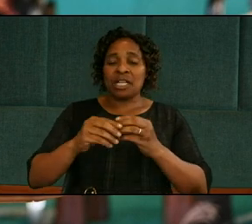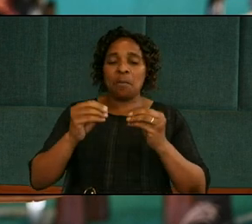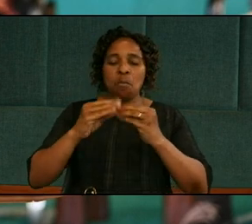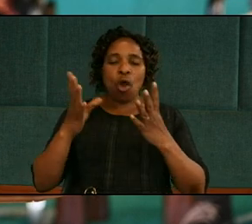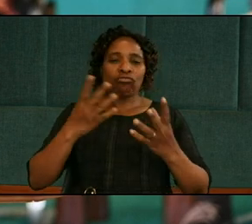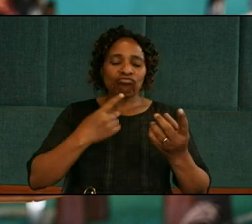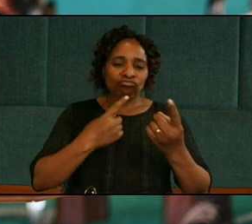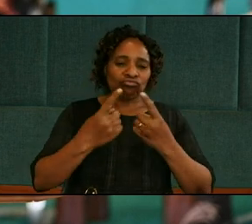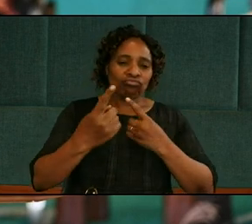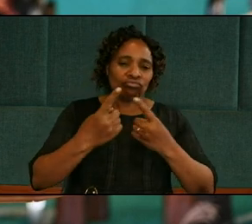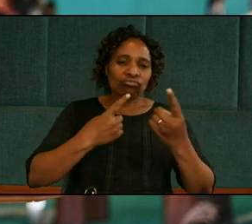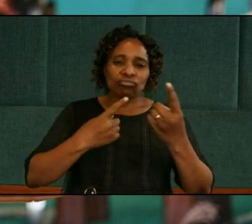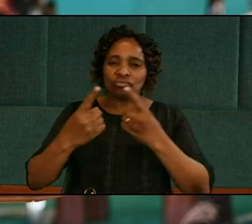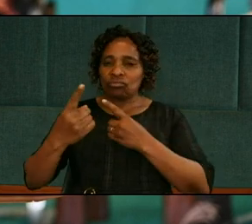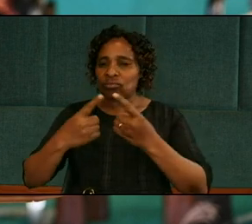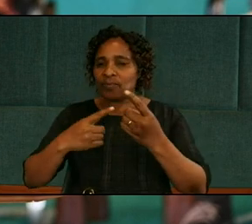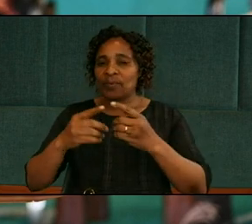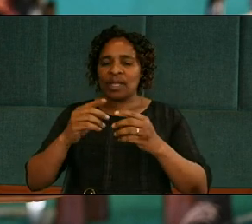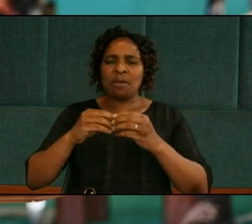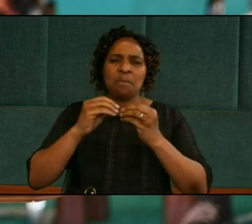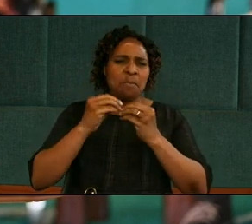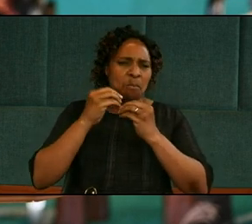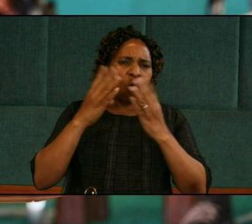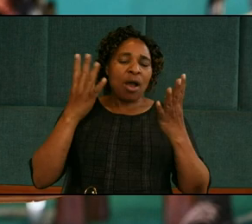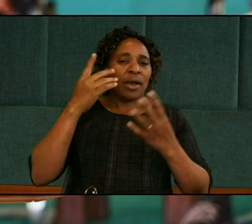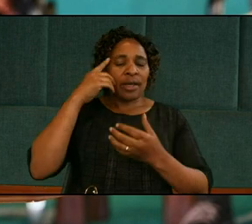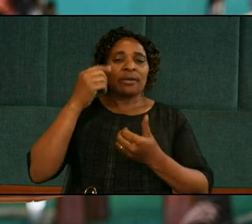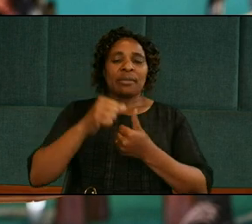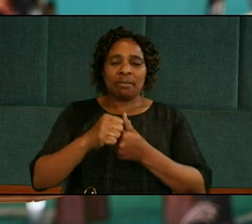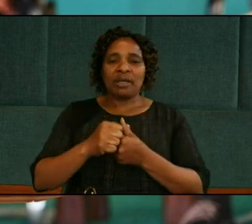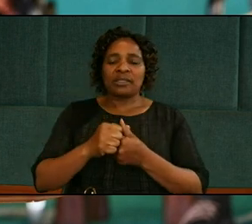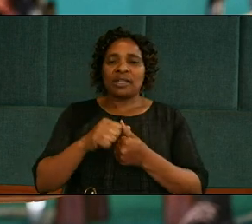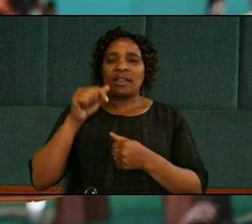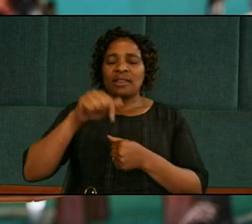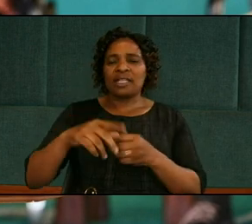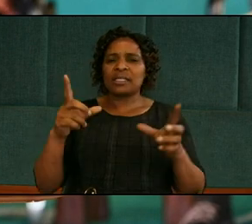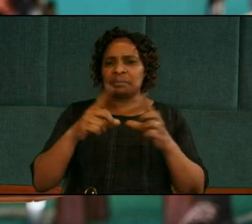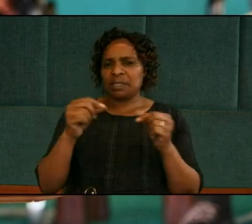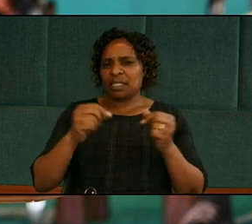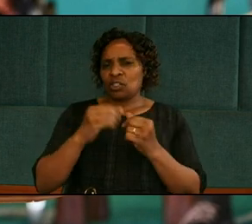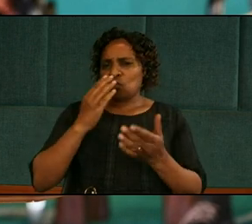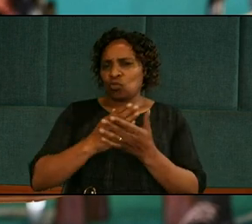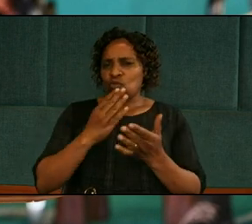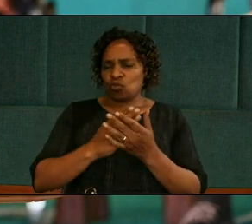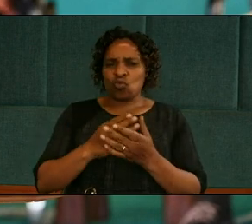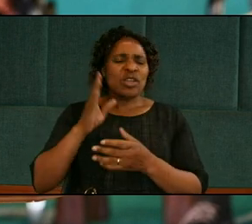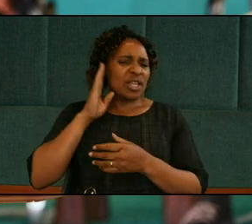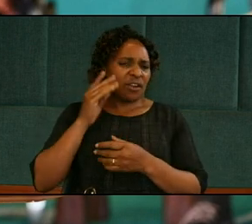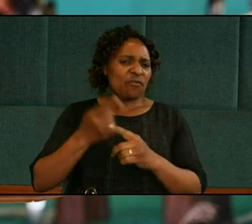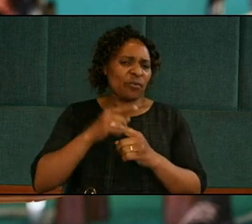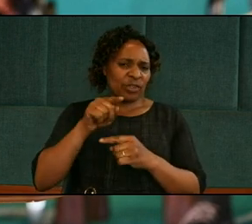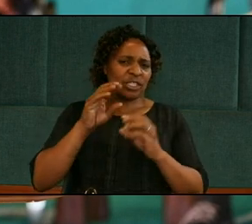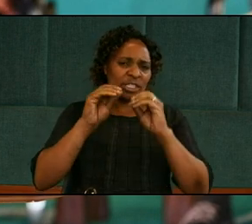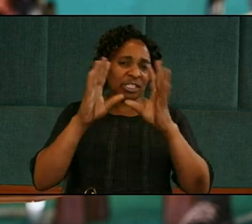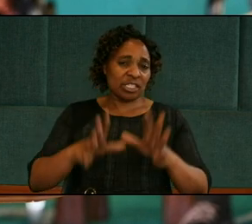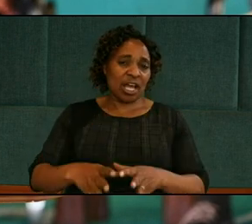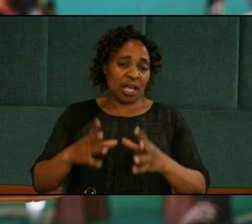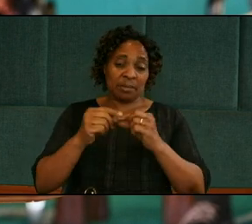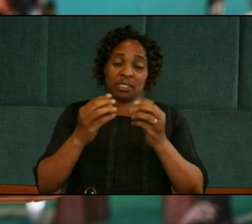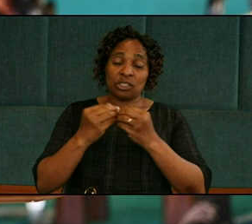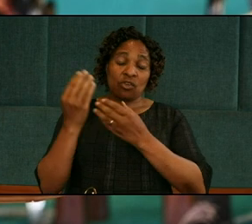they talked, the more she realized that this message that she was hearing from this teacher was a message of